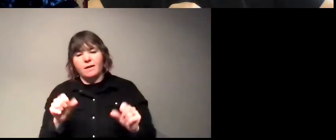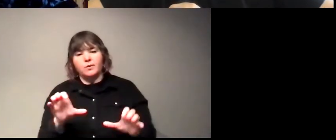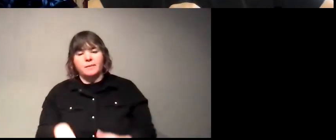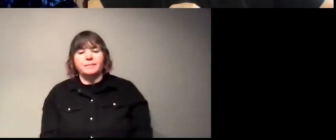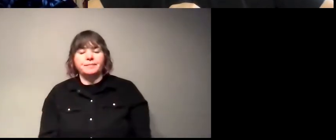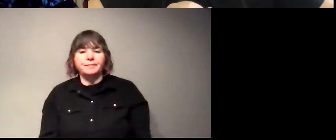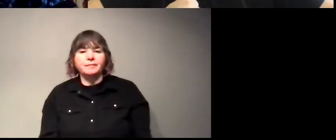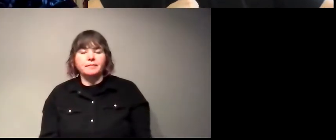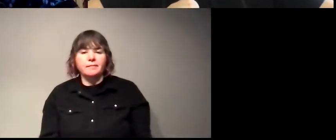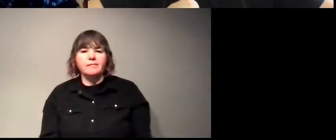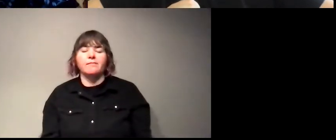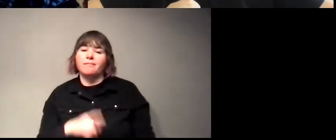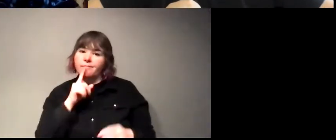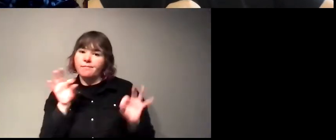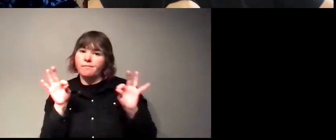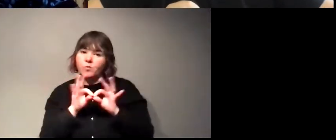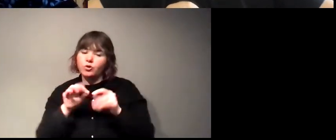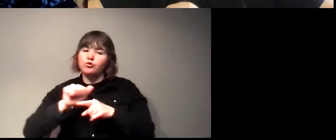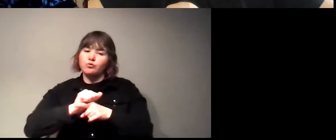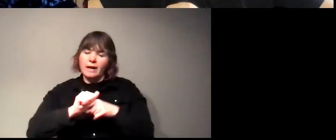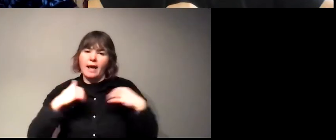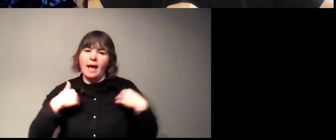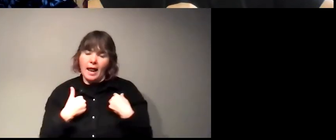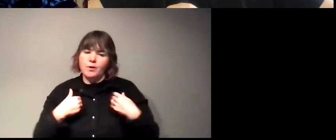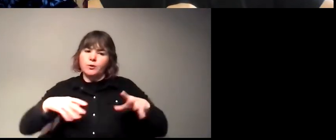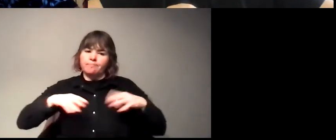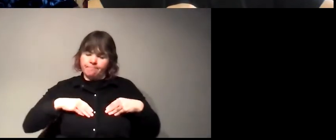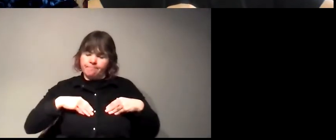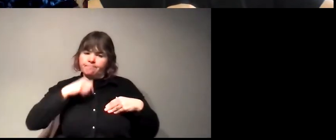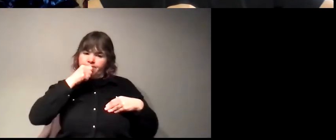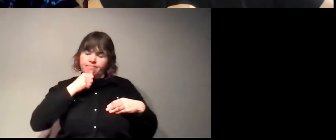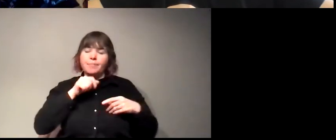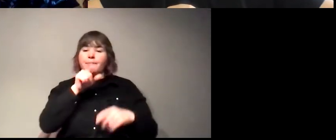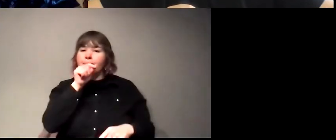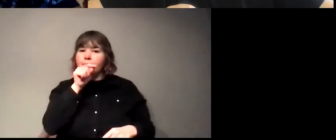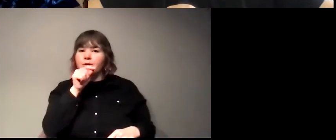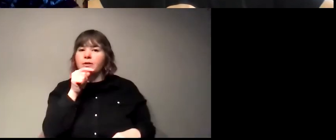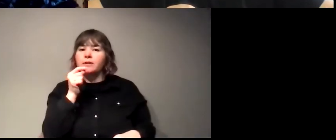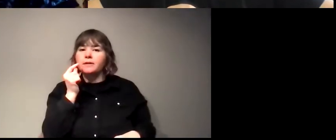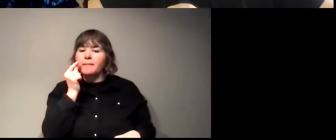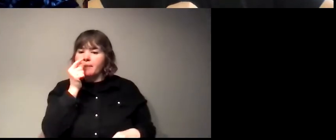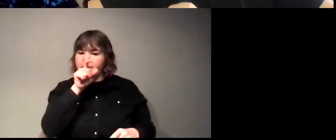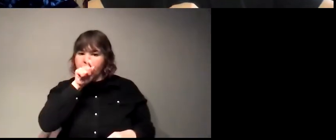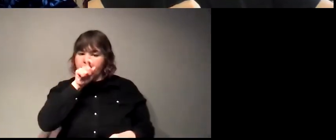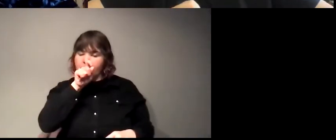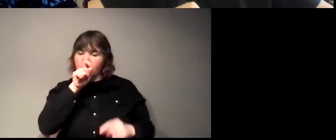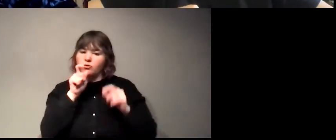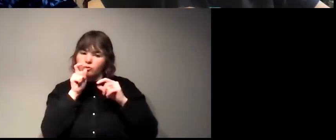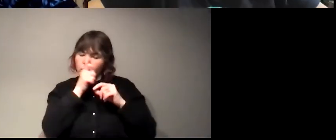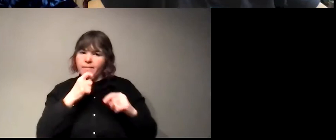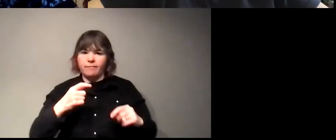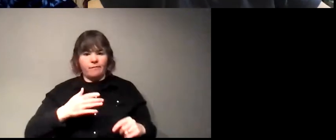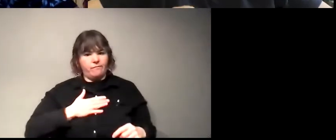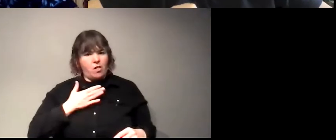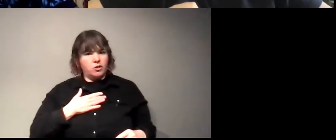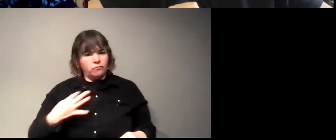And a really important way is to train the animal to be okay with it. So our birds actually get their beaks trimmed voluntarily.